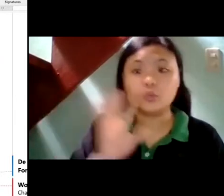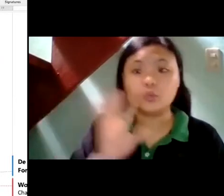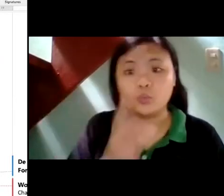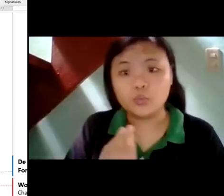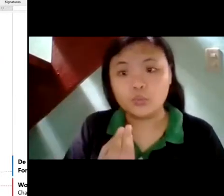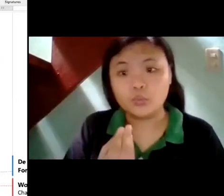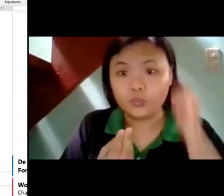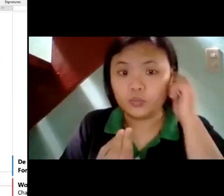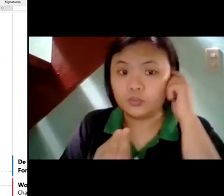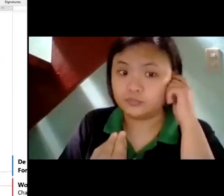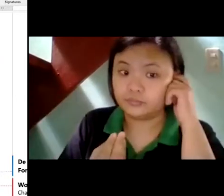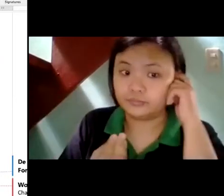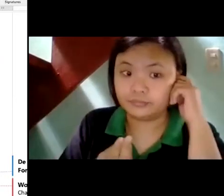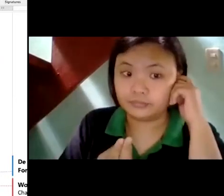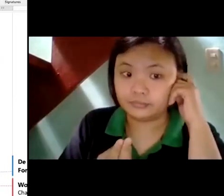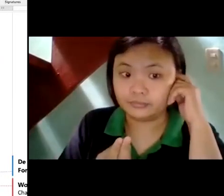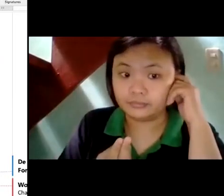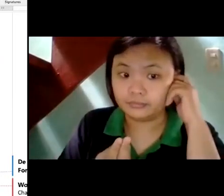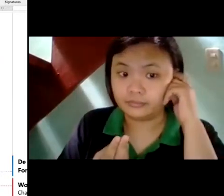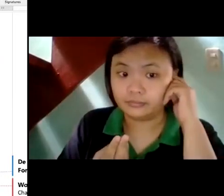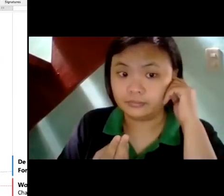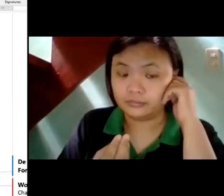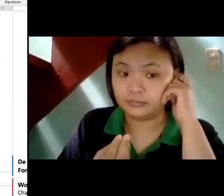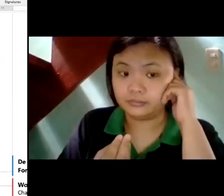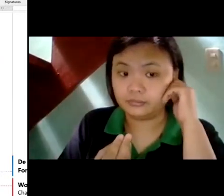So who is she? Who is she? Mm-hmm.